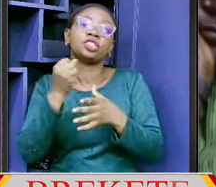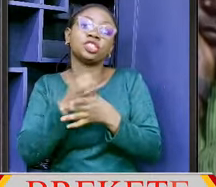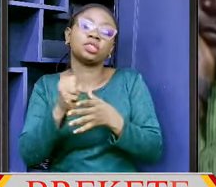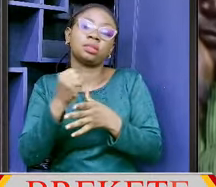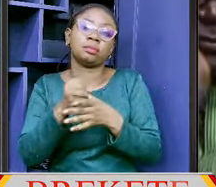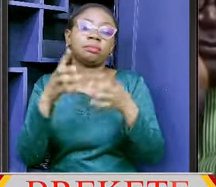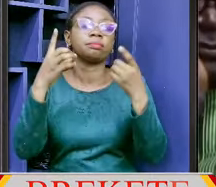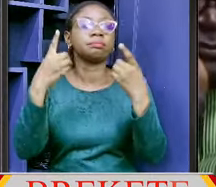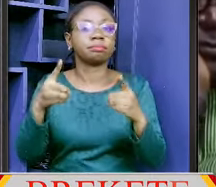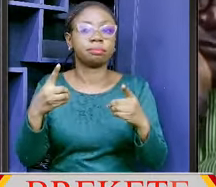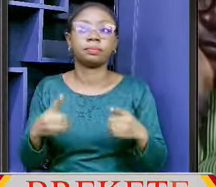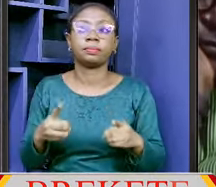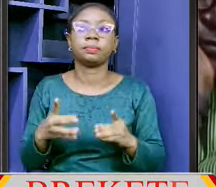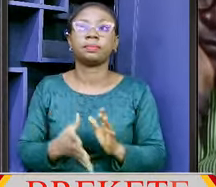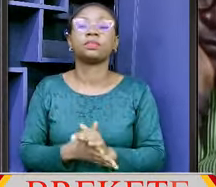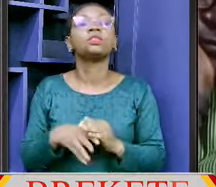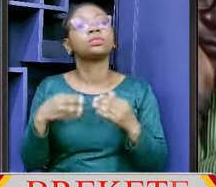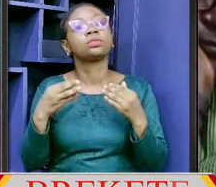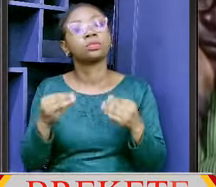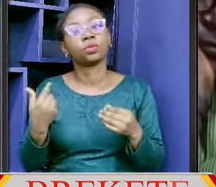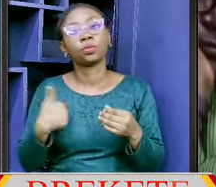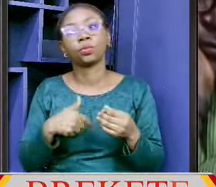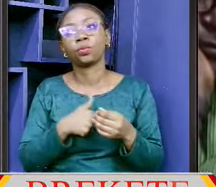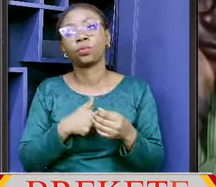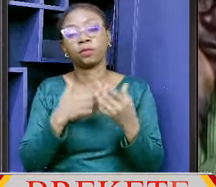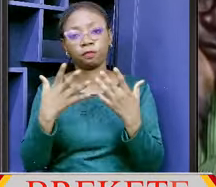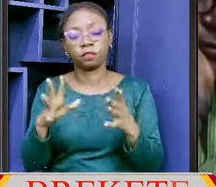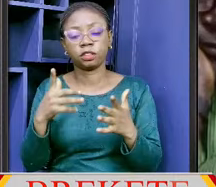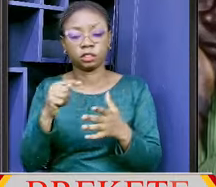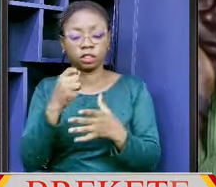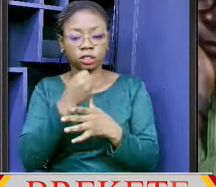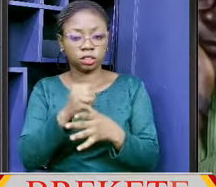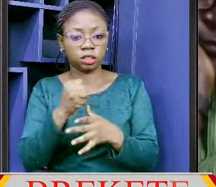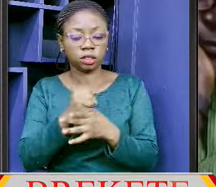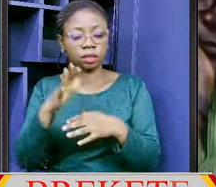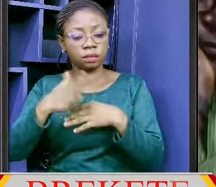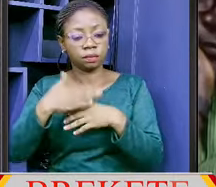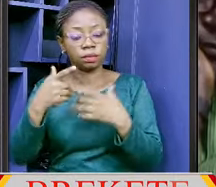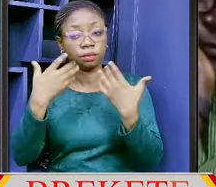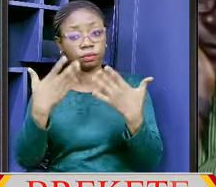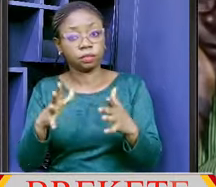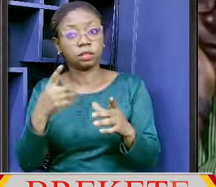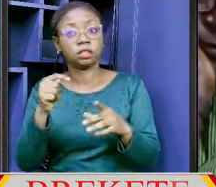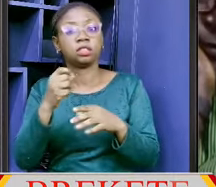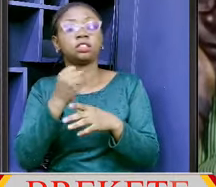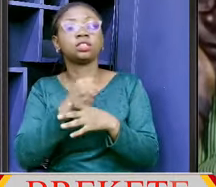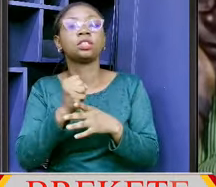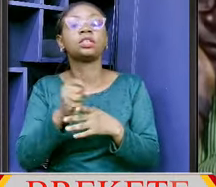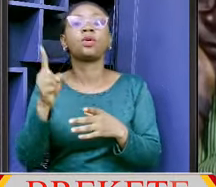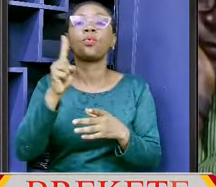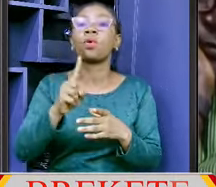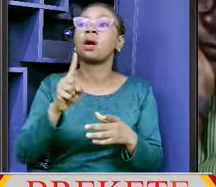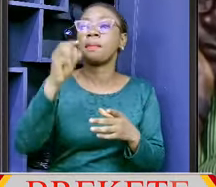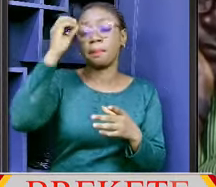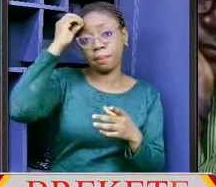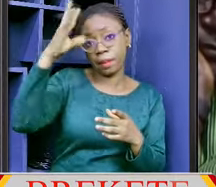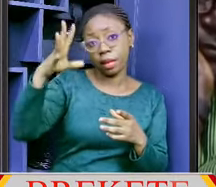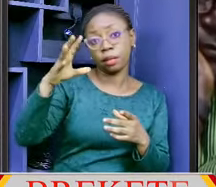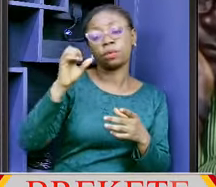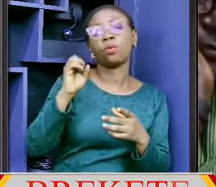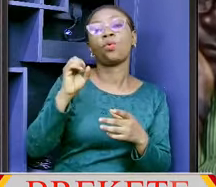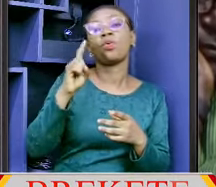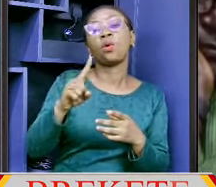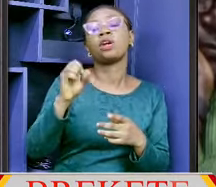take place. So we completed the sharing. After I finished sharing, in fact, sir, one man, one of the person, the